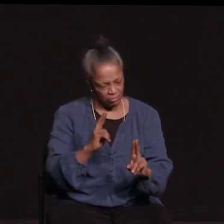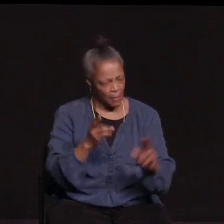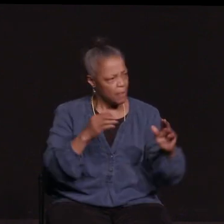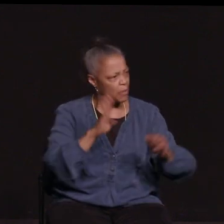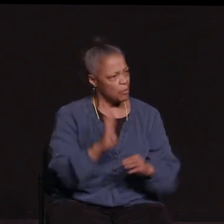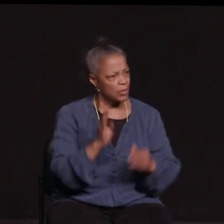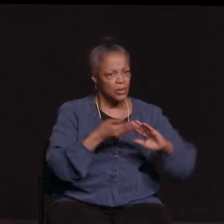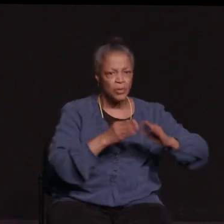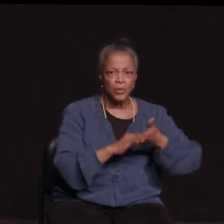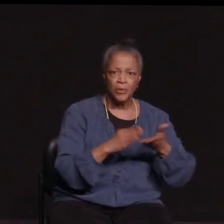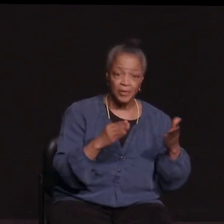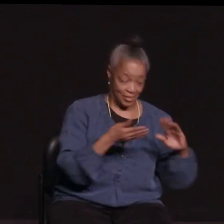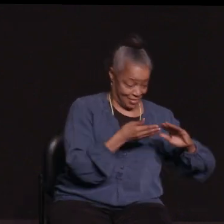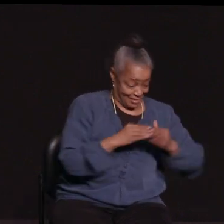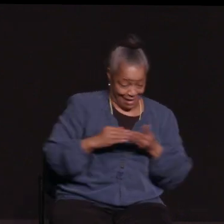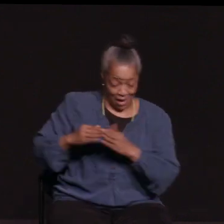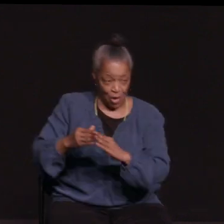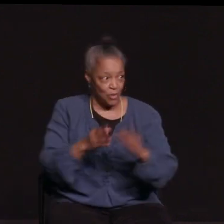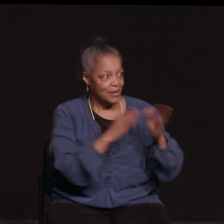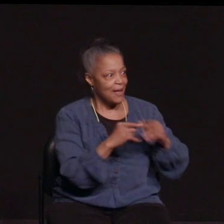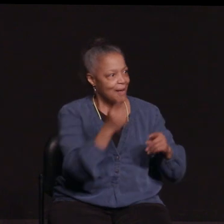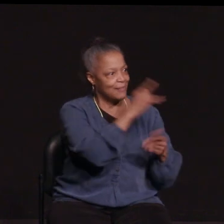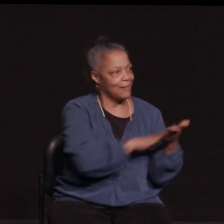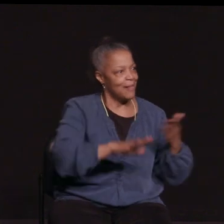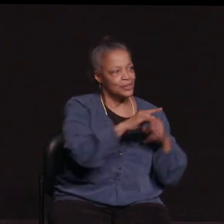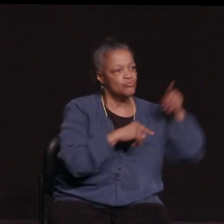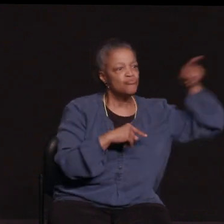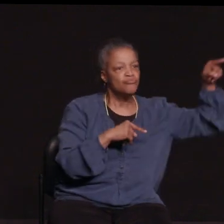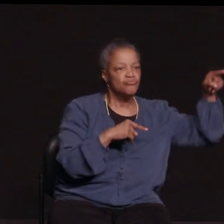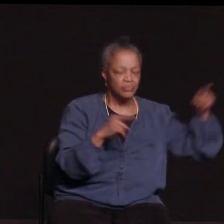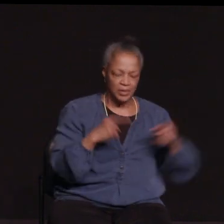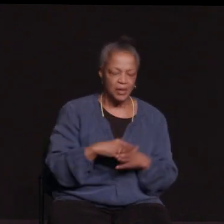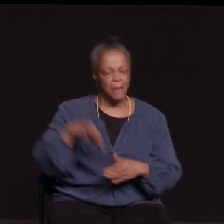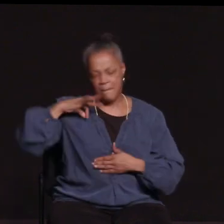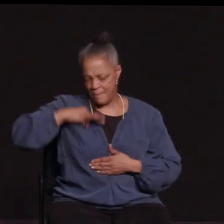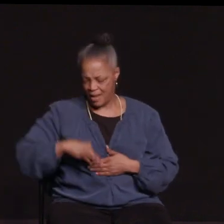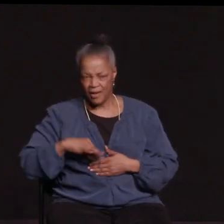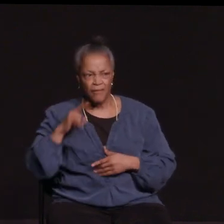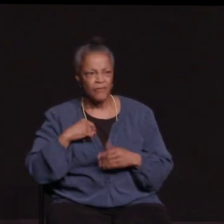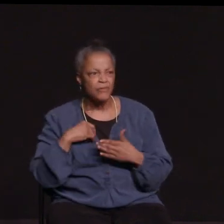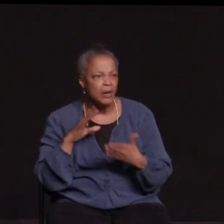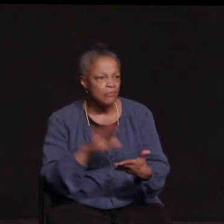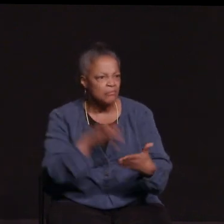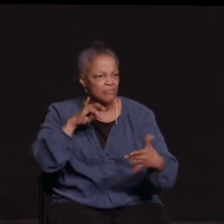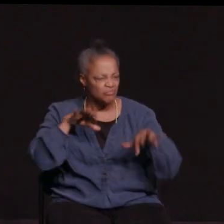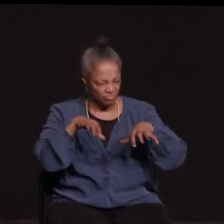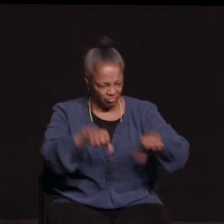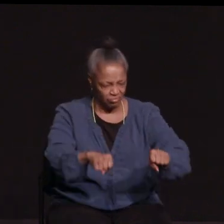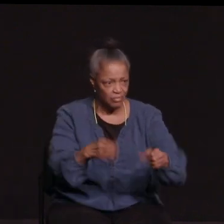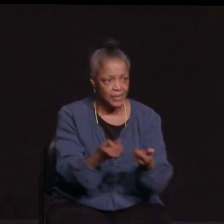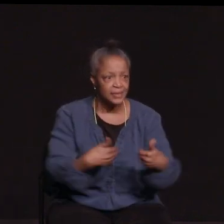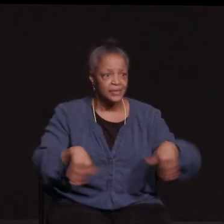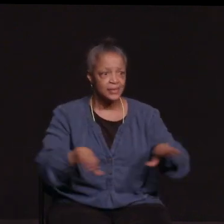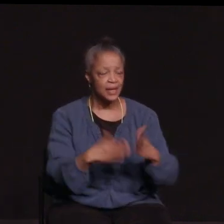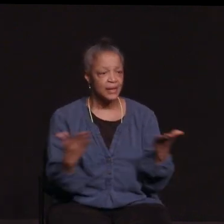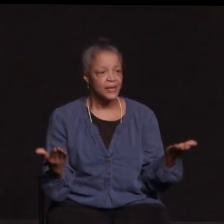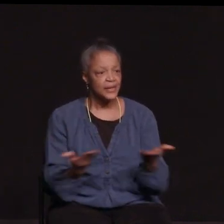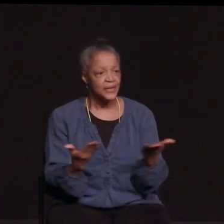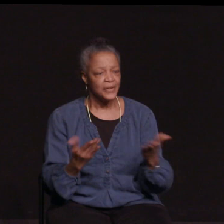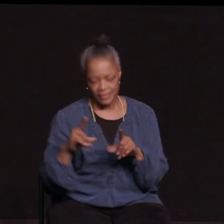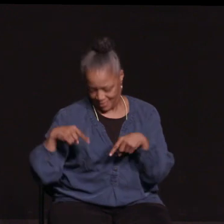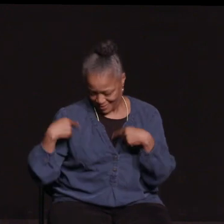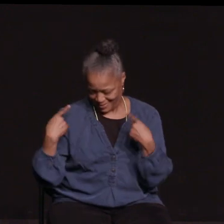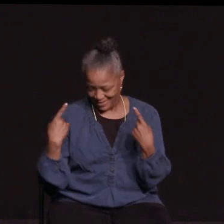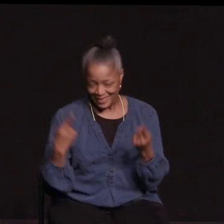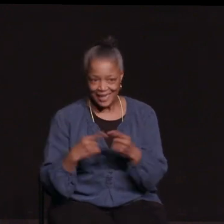community, both town and gown, has and continues to benefit from the use and occupation of this land since the